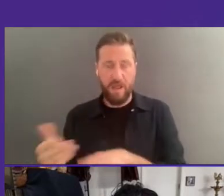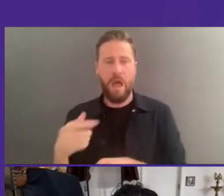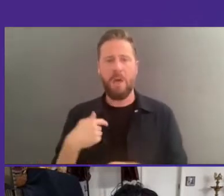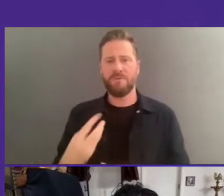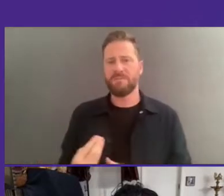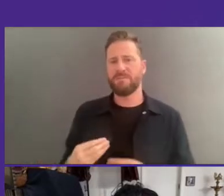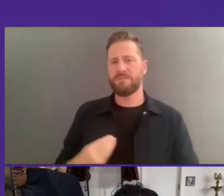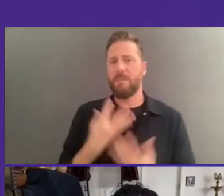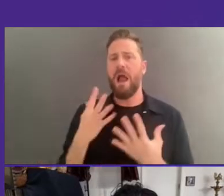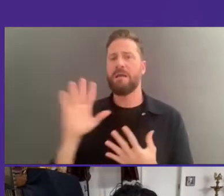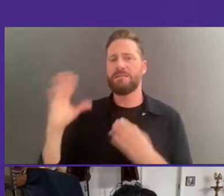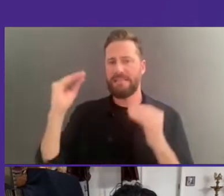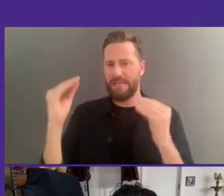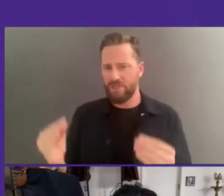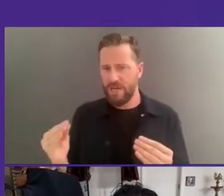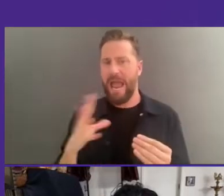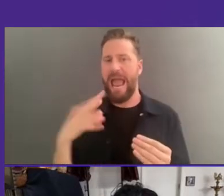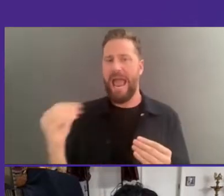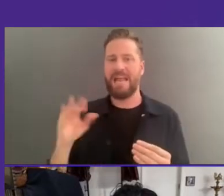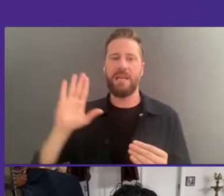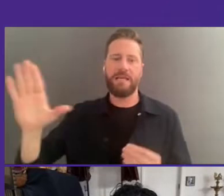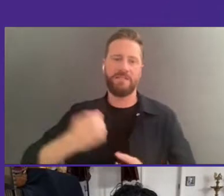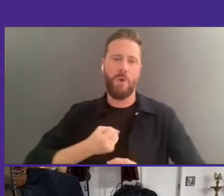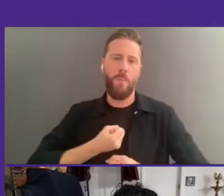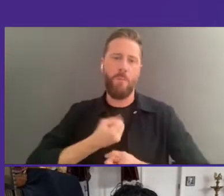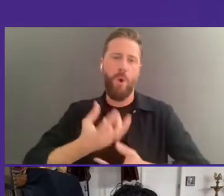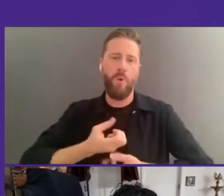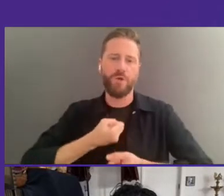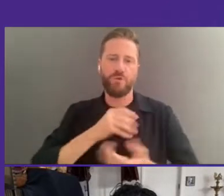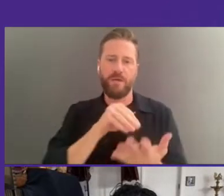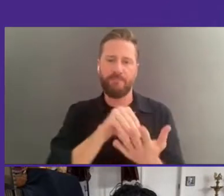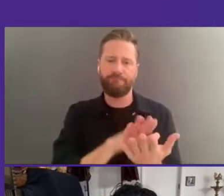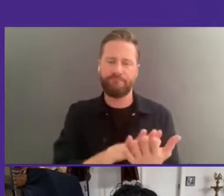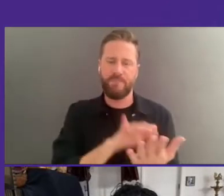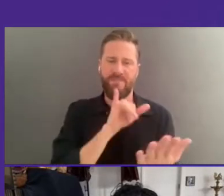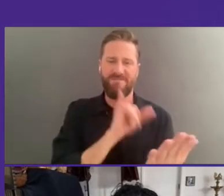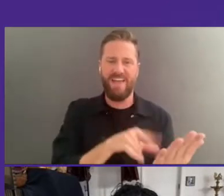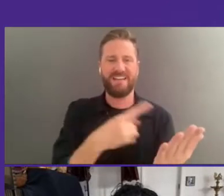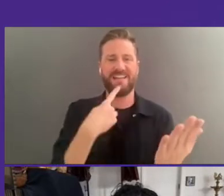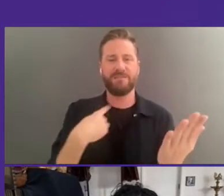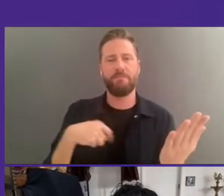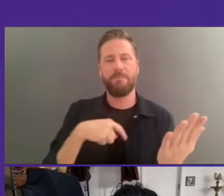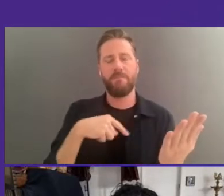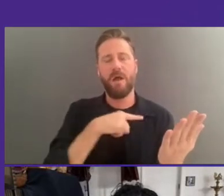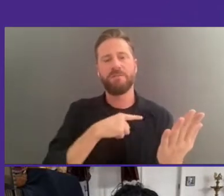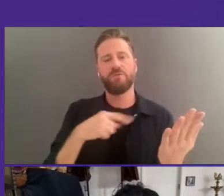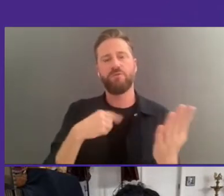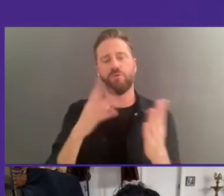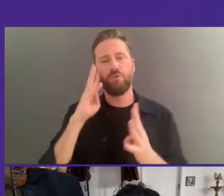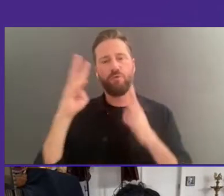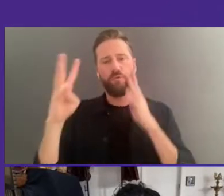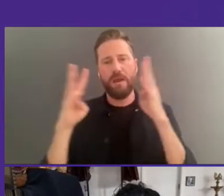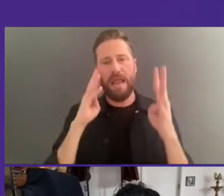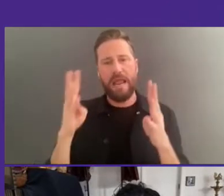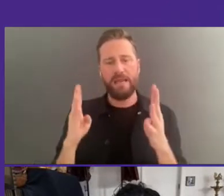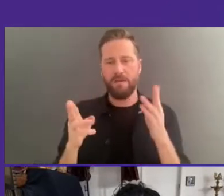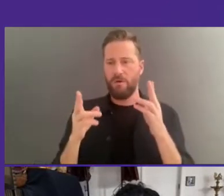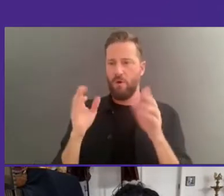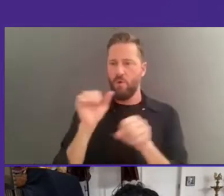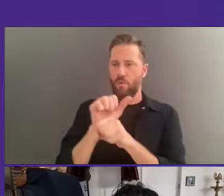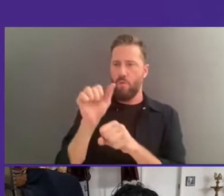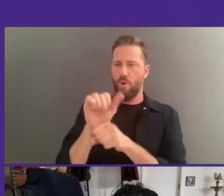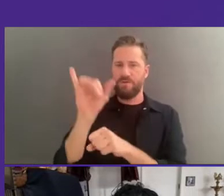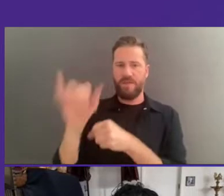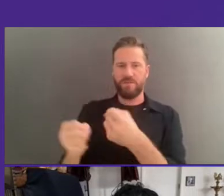that, but by his poetry, which helped me to create humanitarian works and